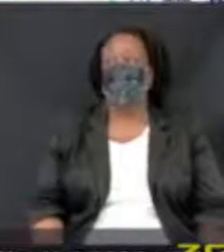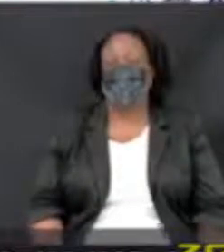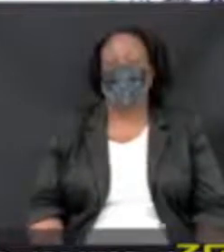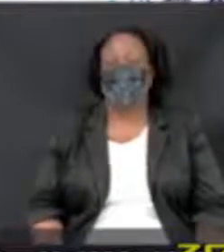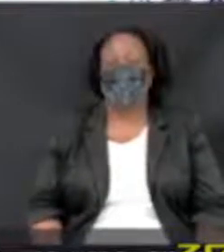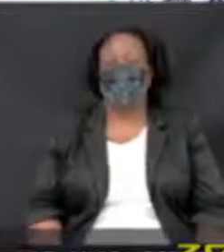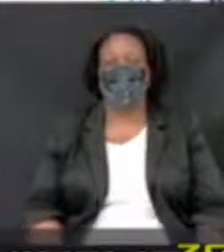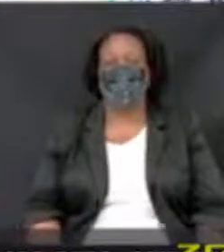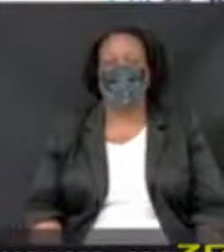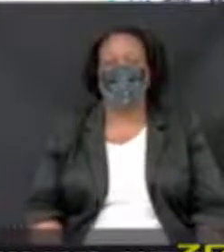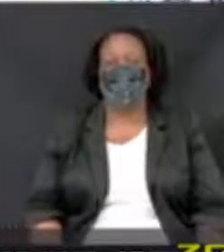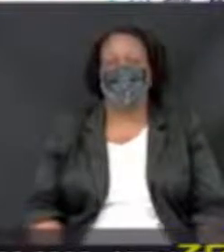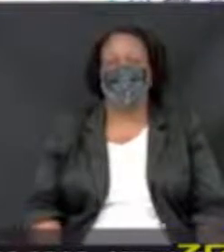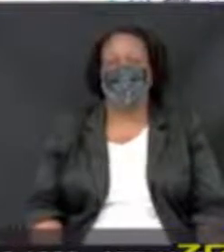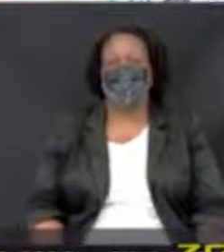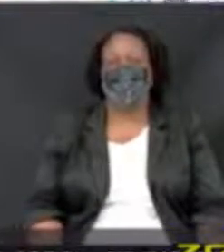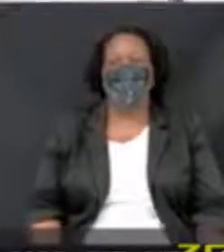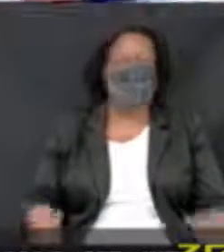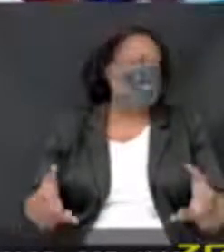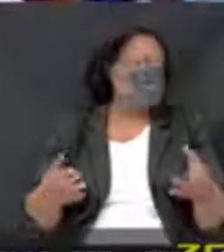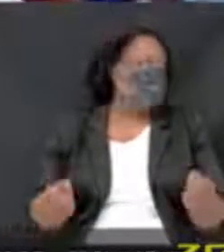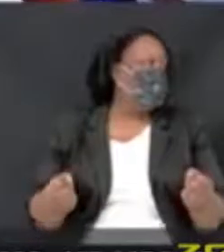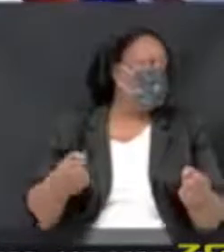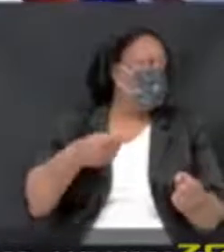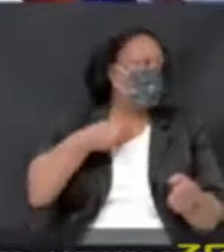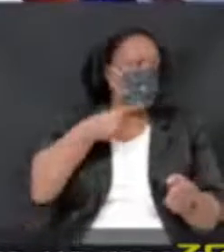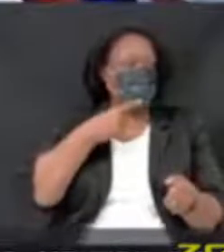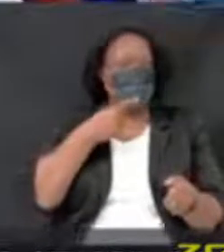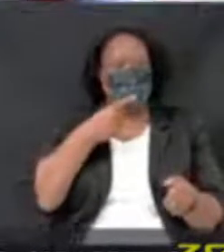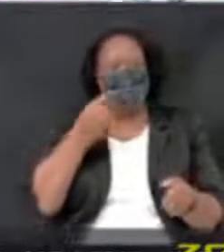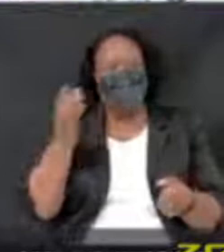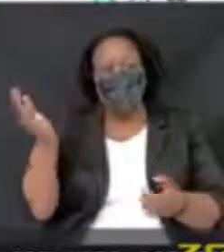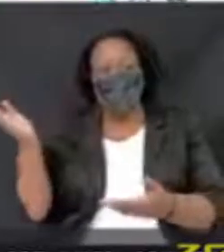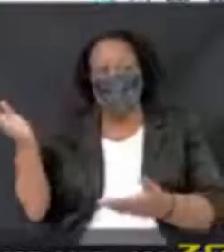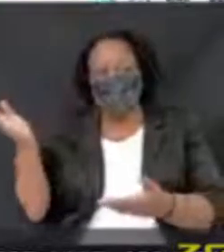Colleen, Colleen Phipps.